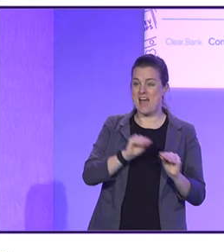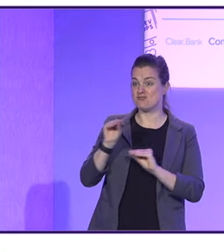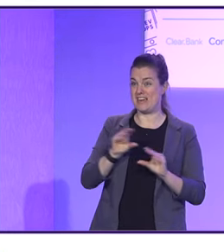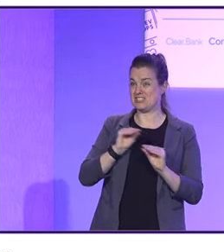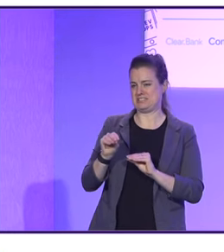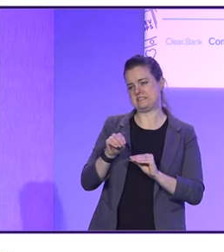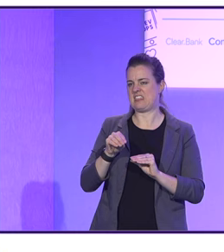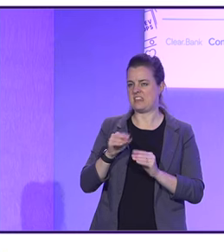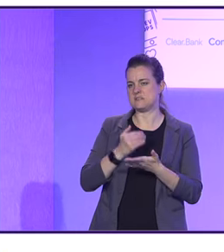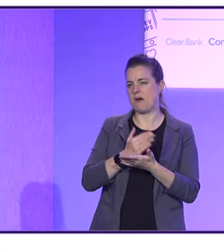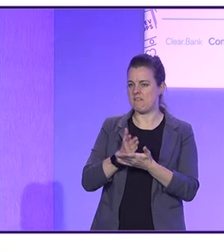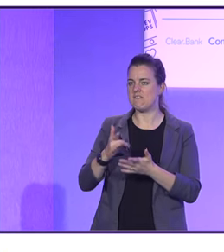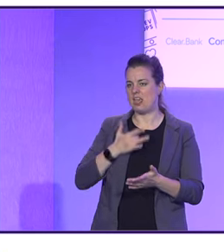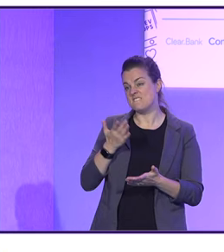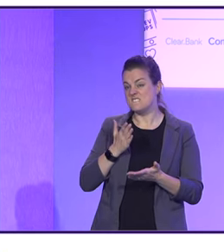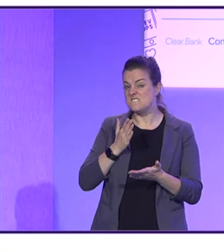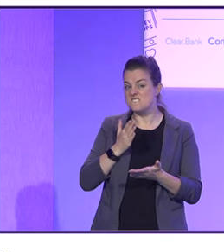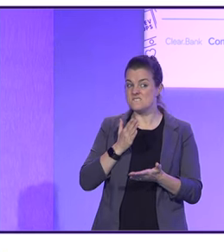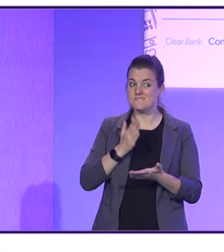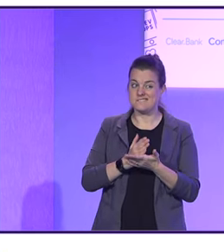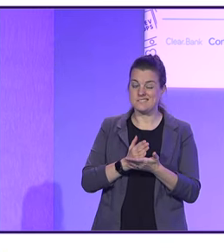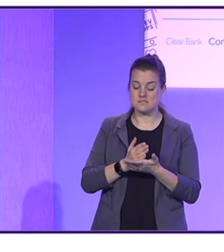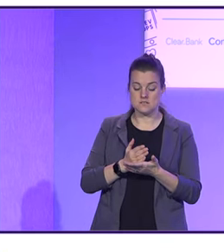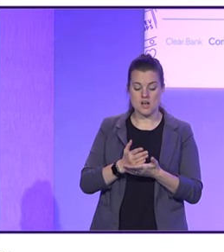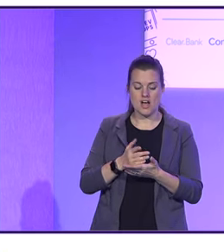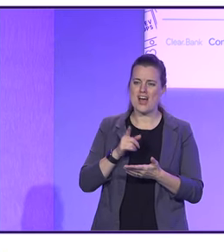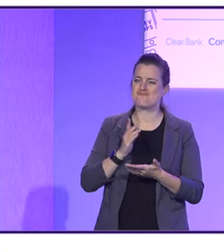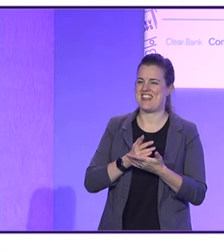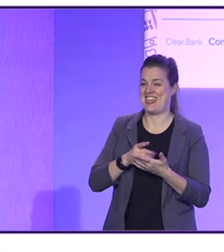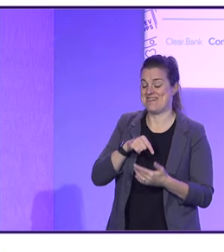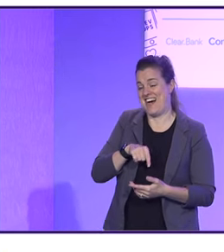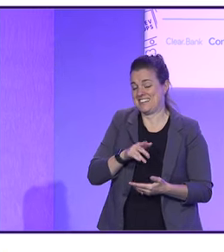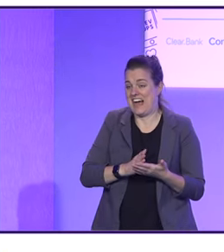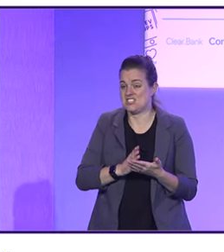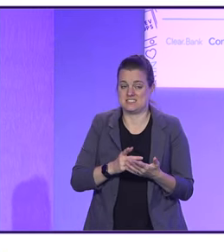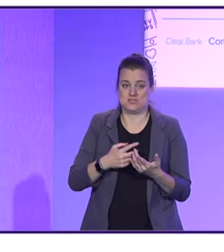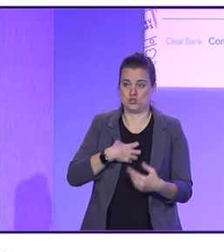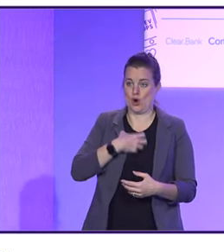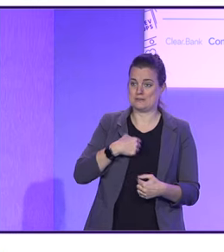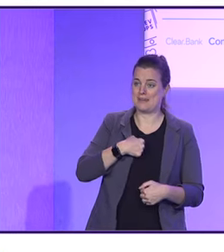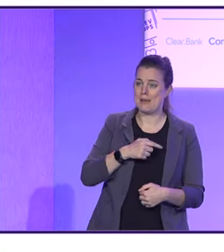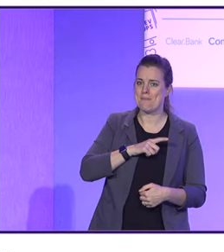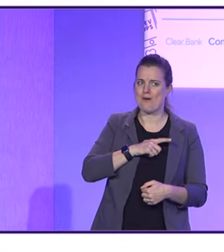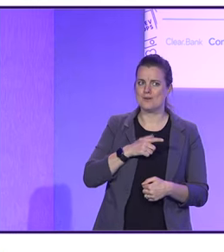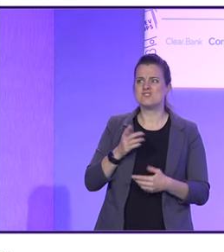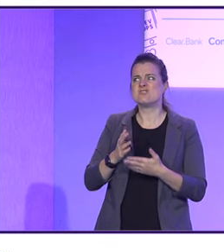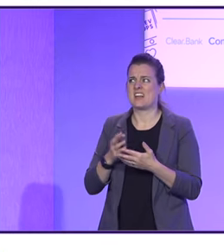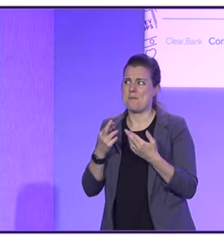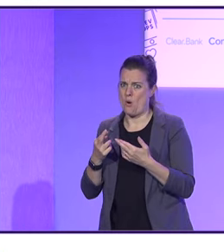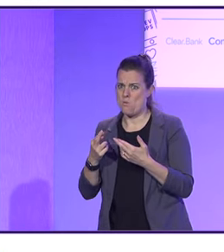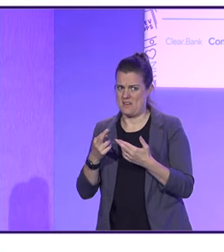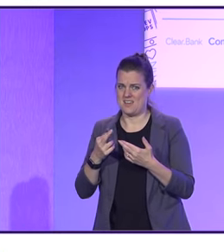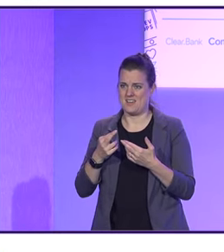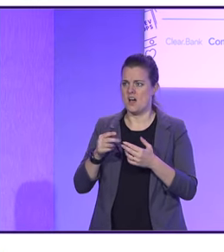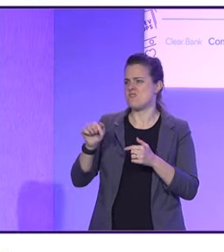us. I'm not sure if it's true everywhere. This actually came to me as a bit of a shock because I am hoping that we will not have to do many more migrations, right? Like you